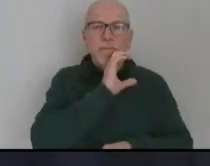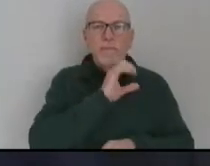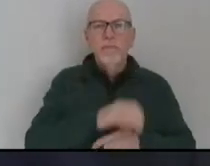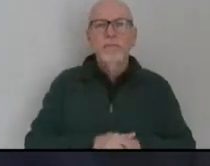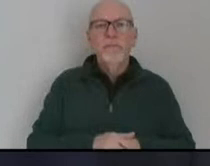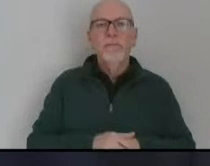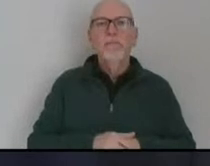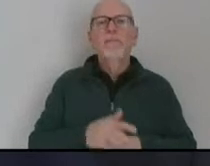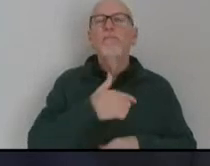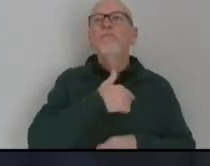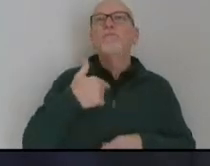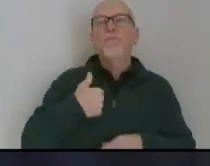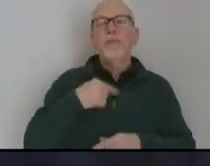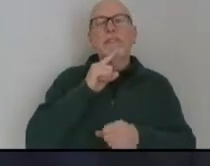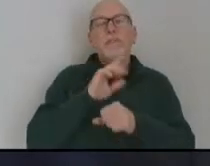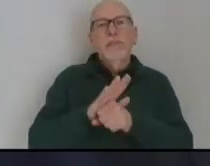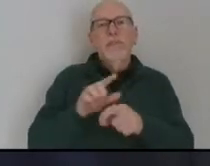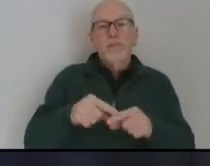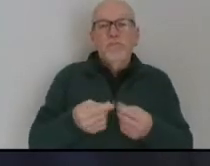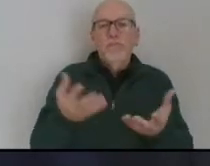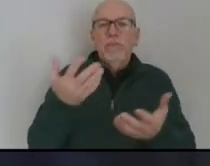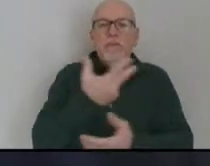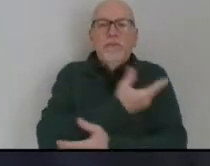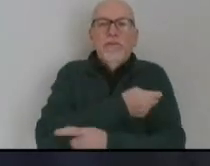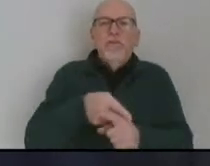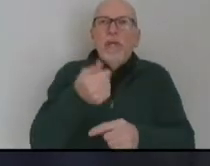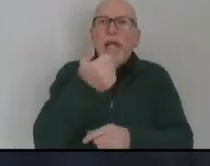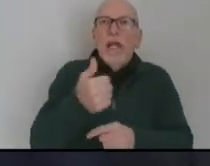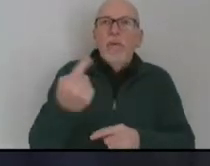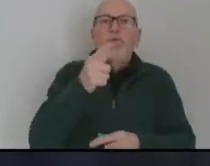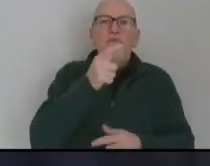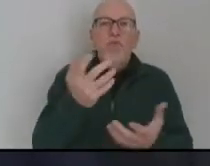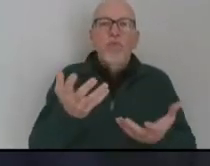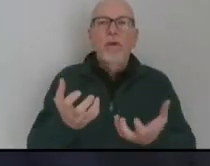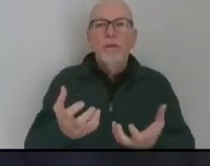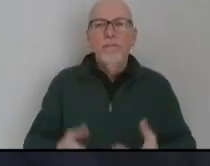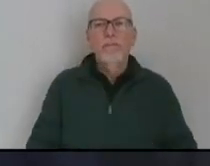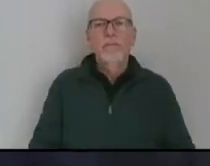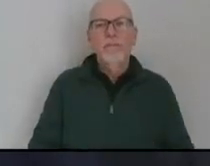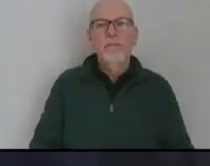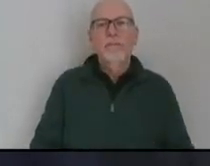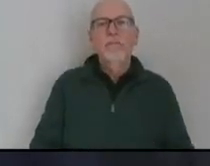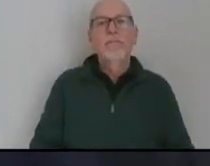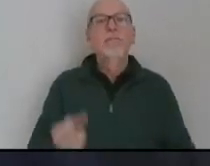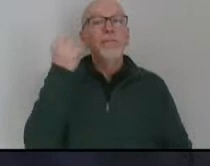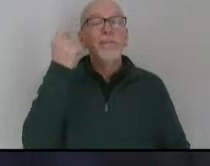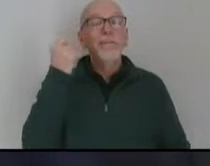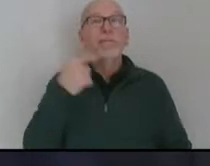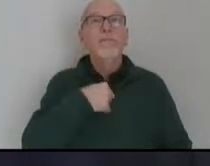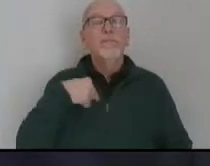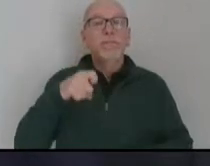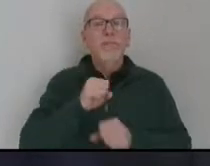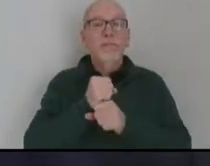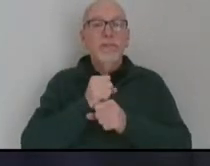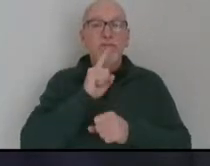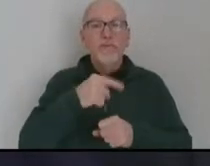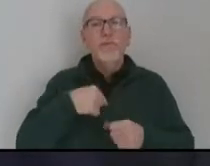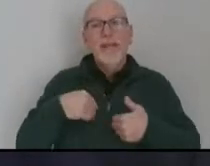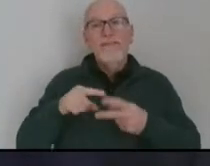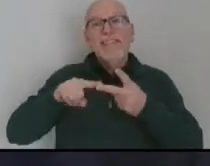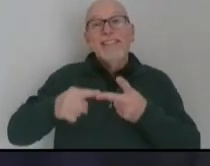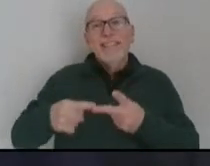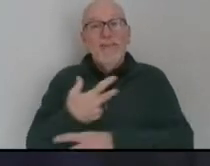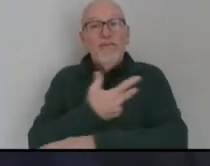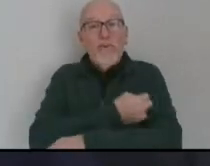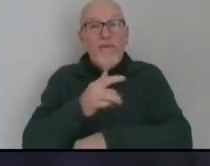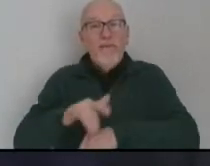to providing a vaccine to any eligible Hoosier who wants one. At the same time, we need to ensure that we have second doses available 3